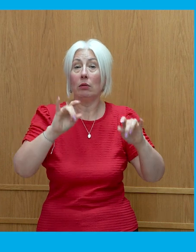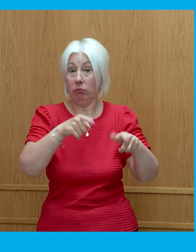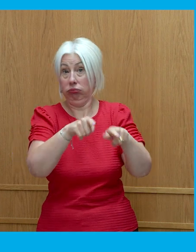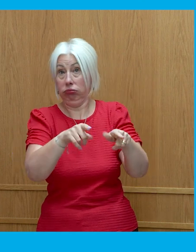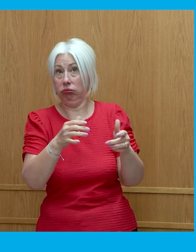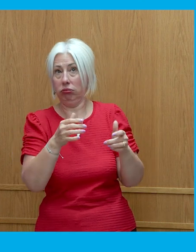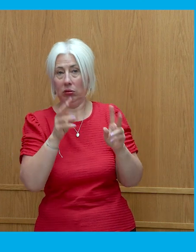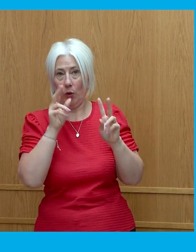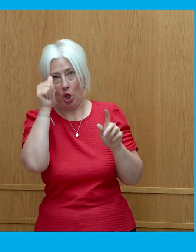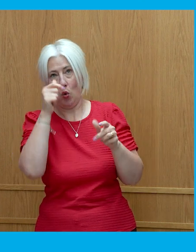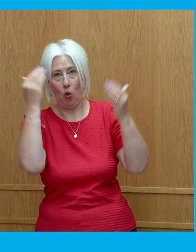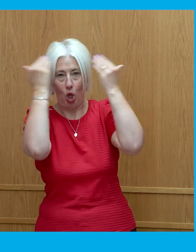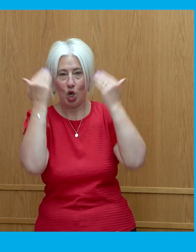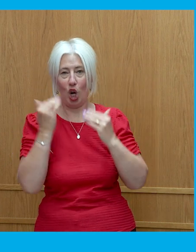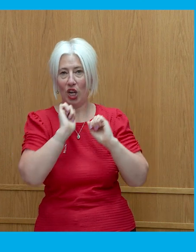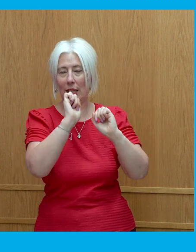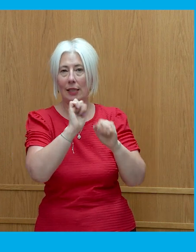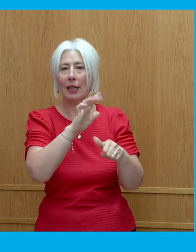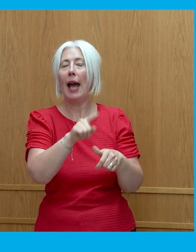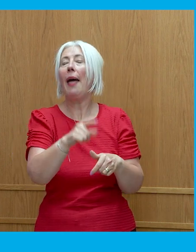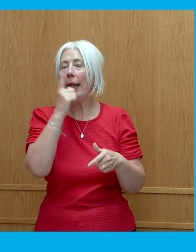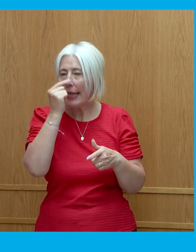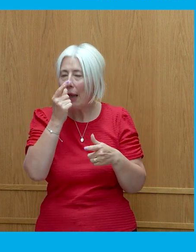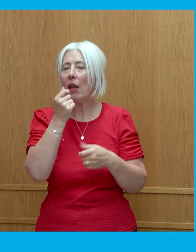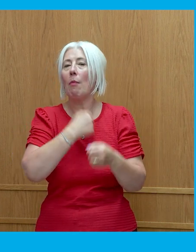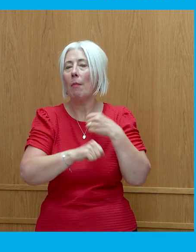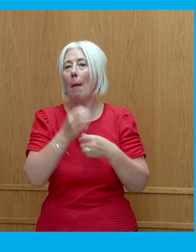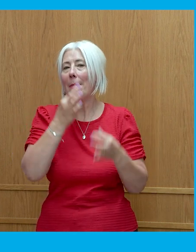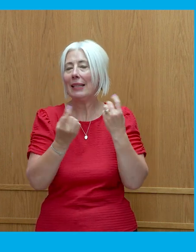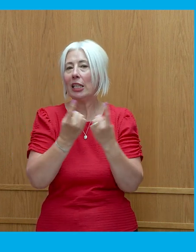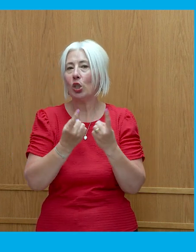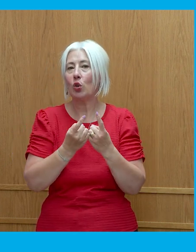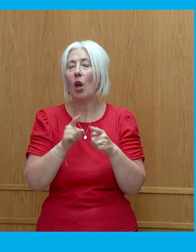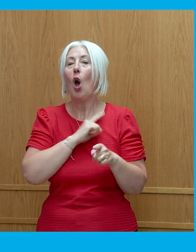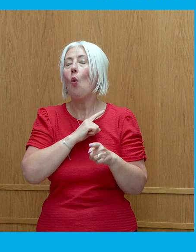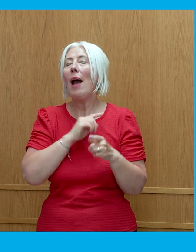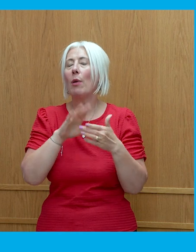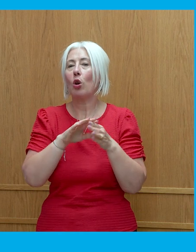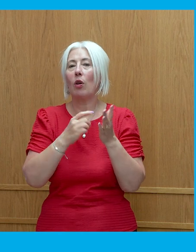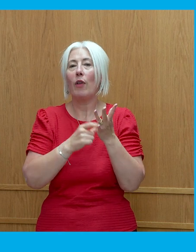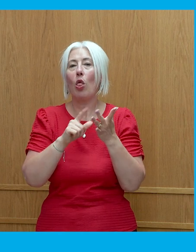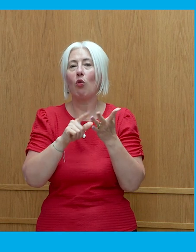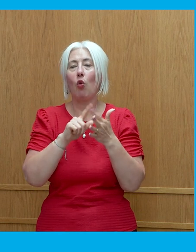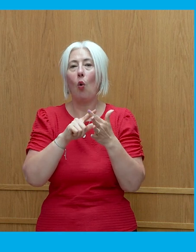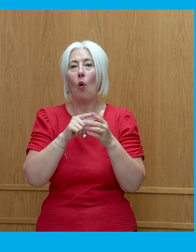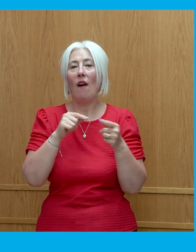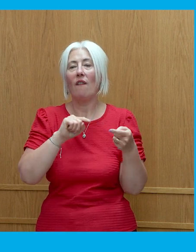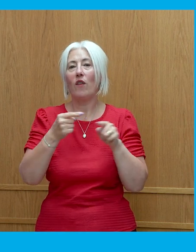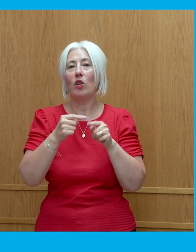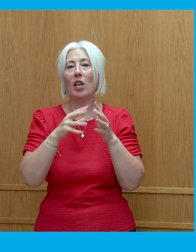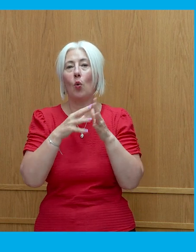I do think it's become a political issue, especially because of the overturning of Roe v. Wade, the presidential immunity